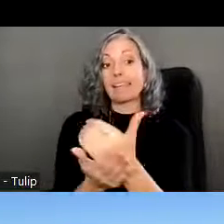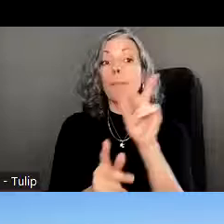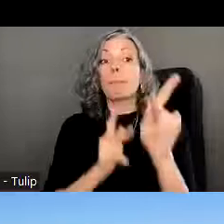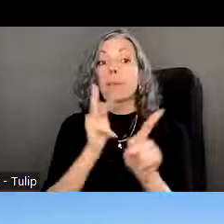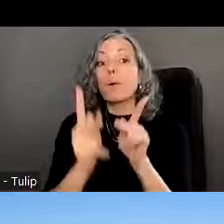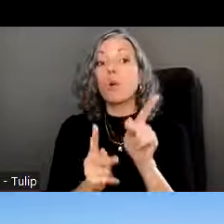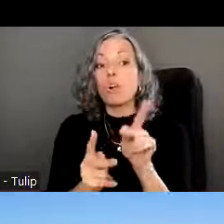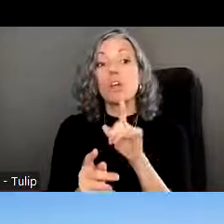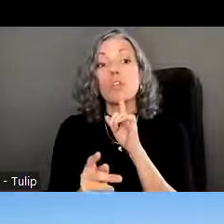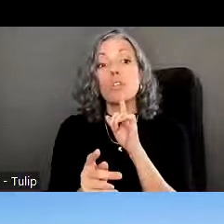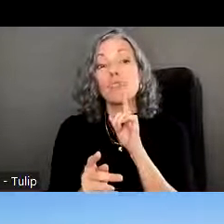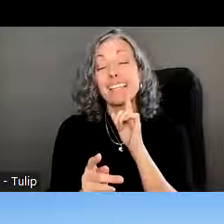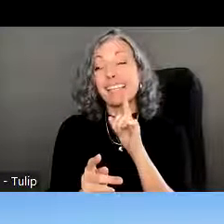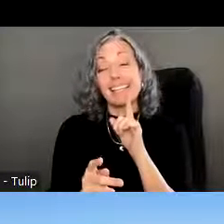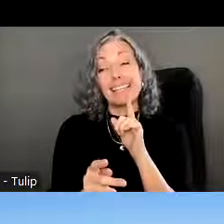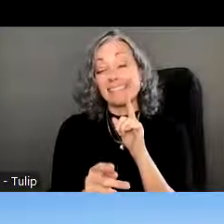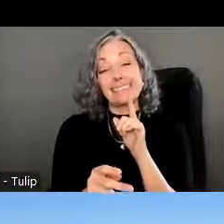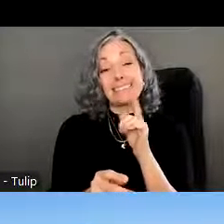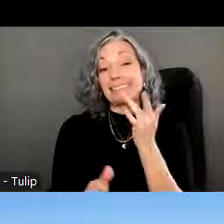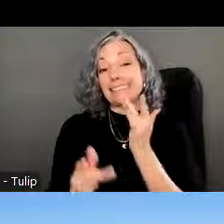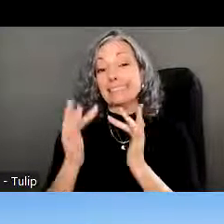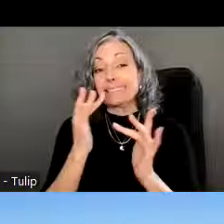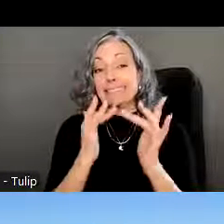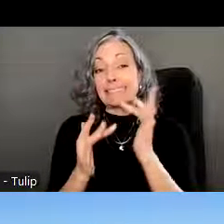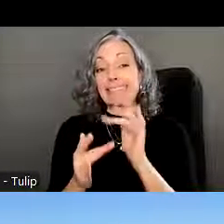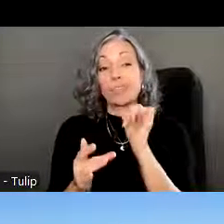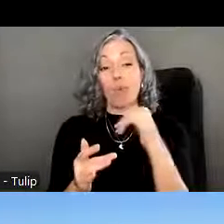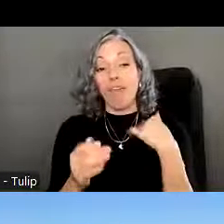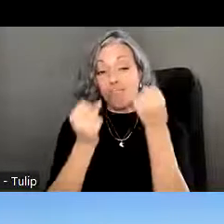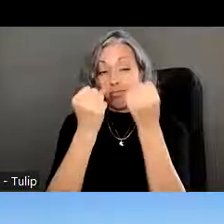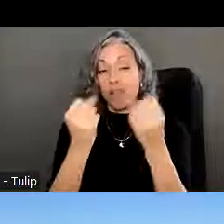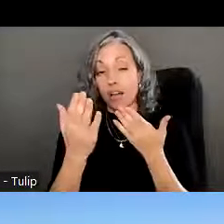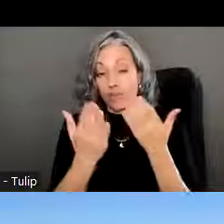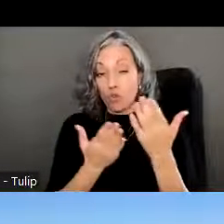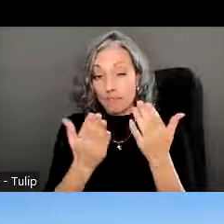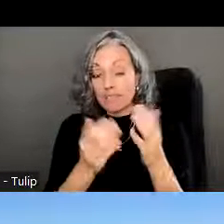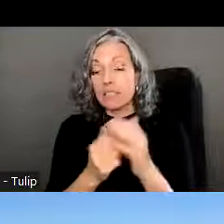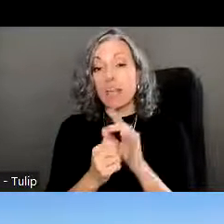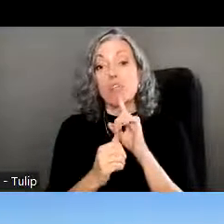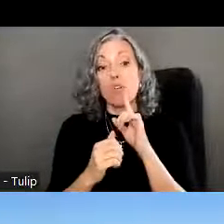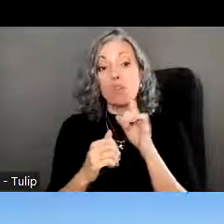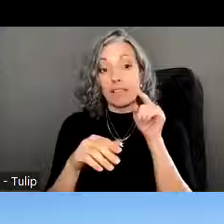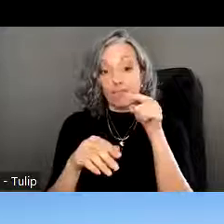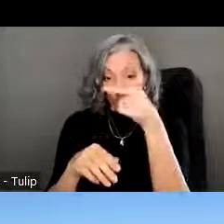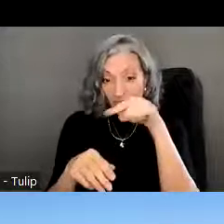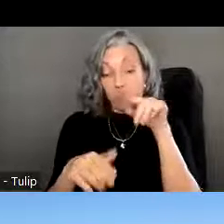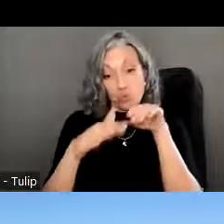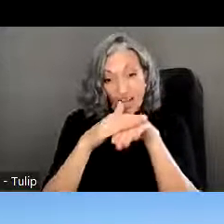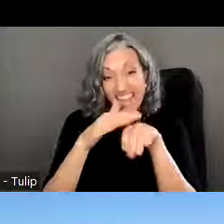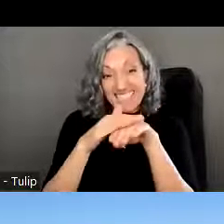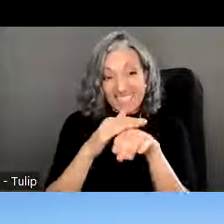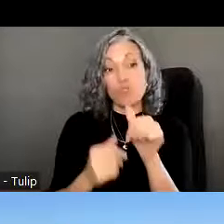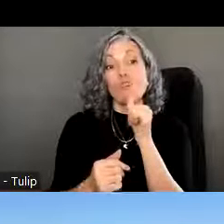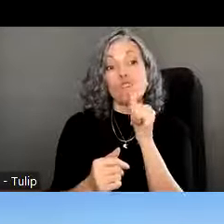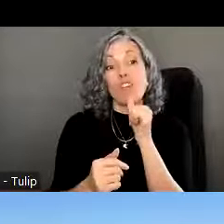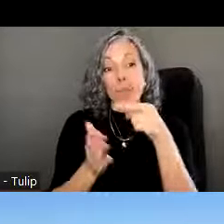a distinct disadvantage because there's few services out there that are really accessible on a private pay